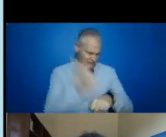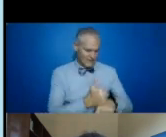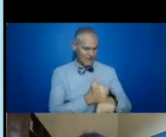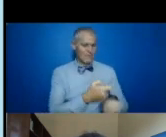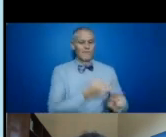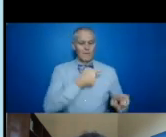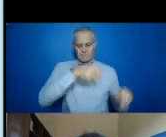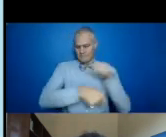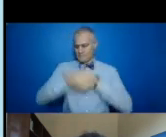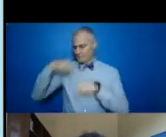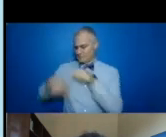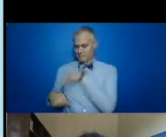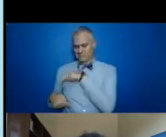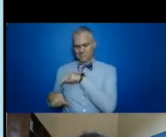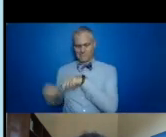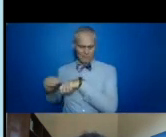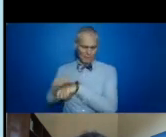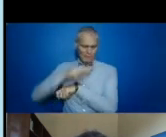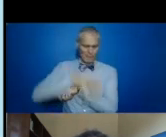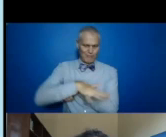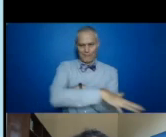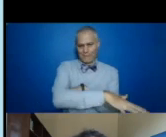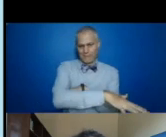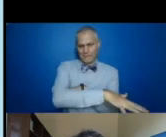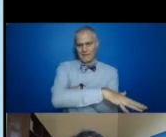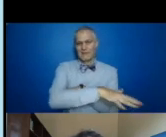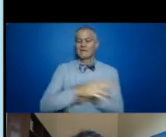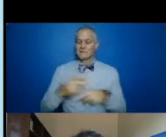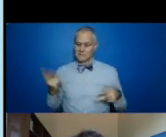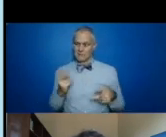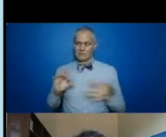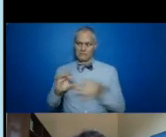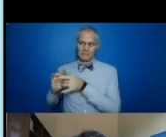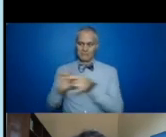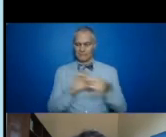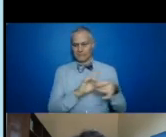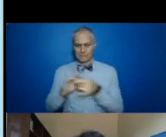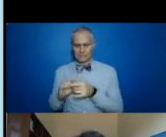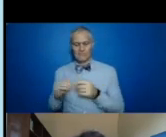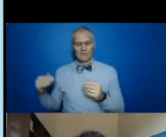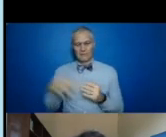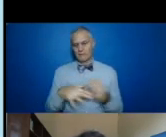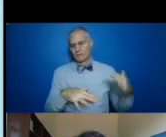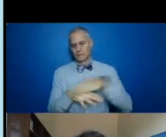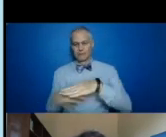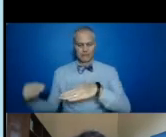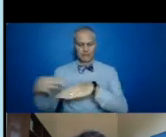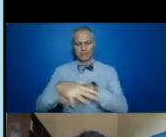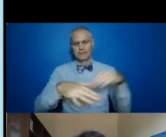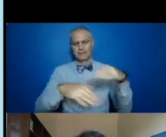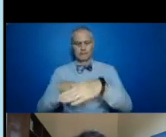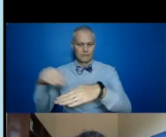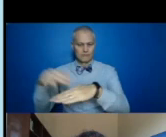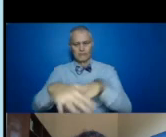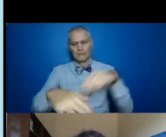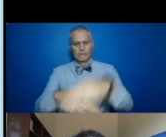consider aftermath. And legacy and aftermath combine and continually interact with each other to